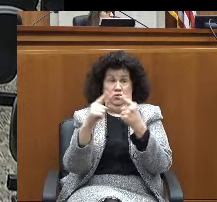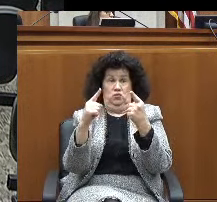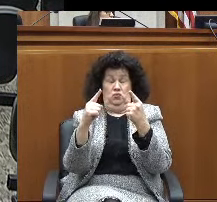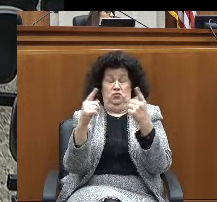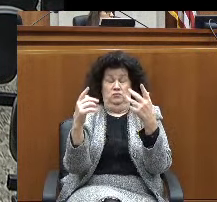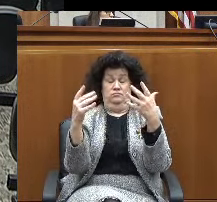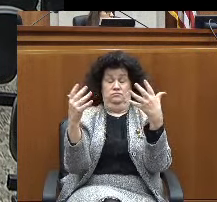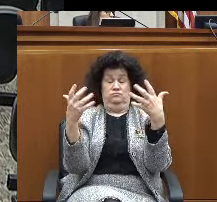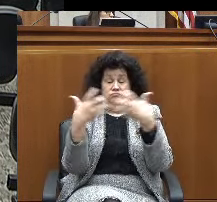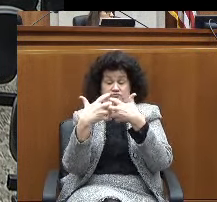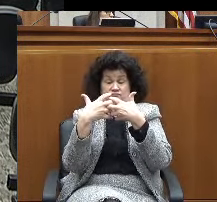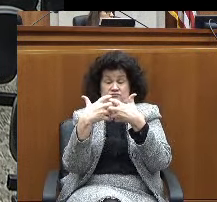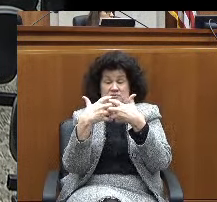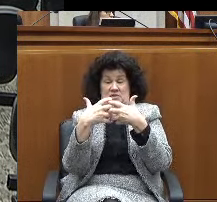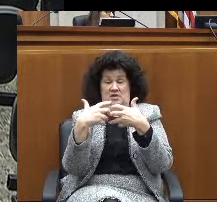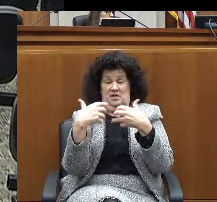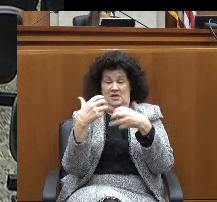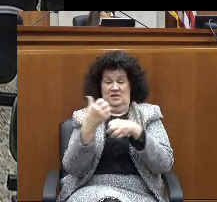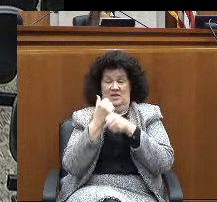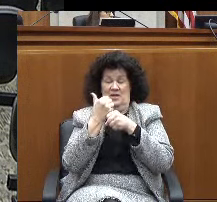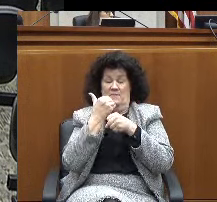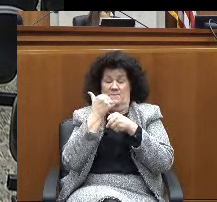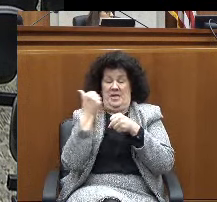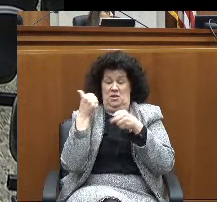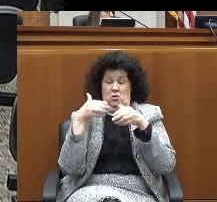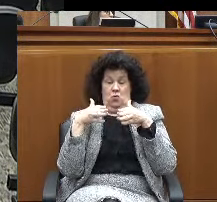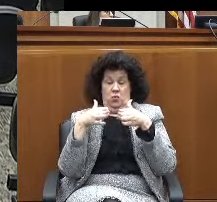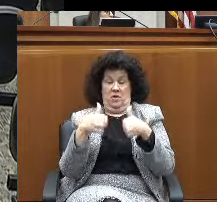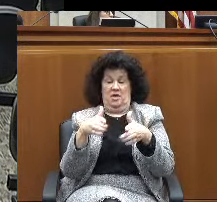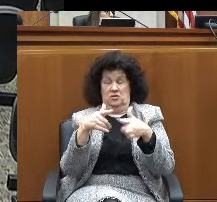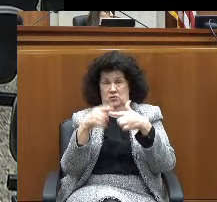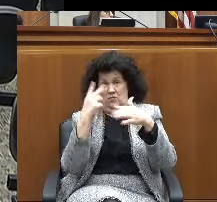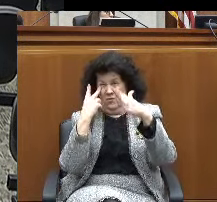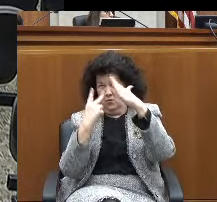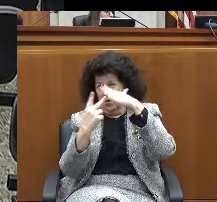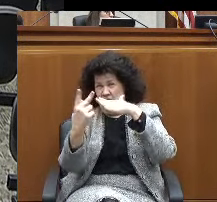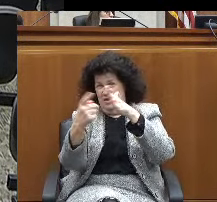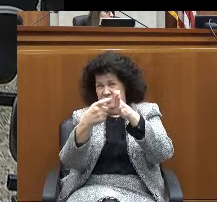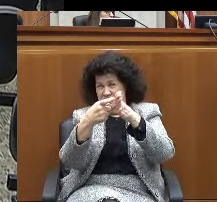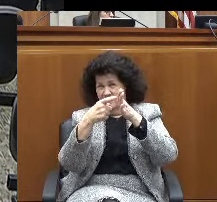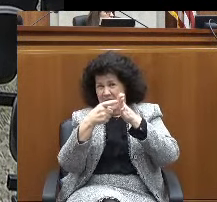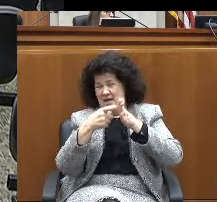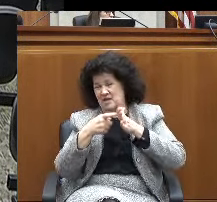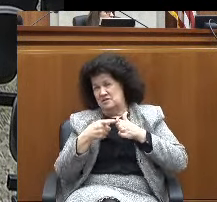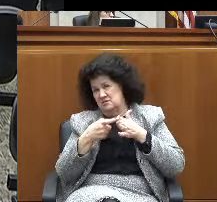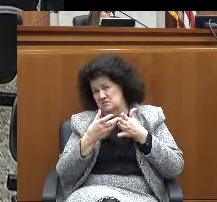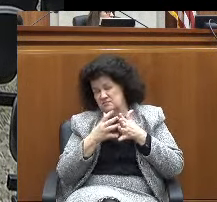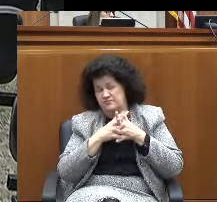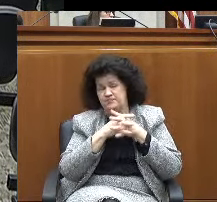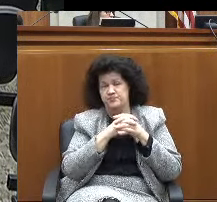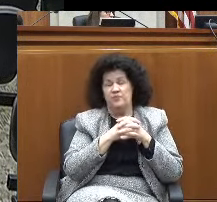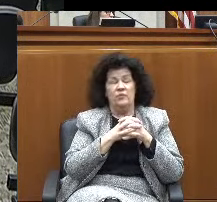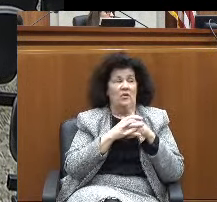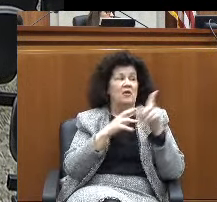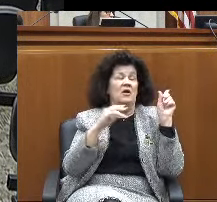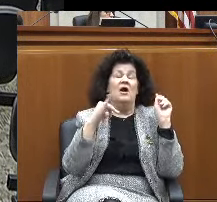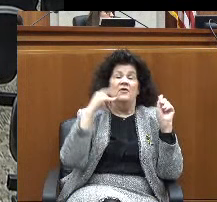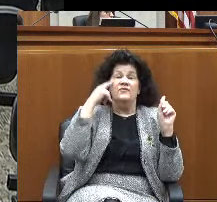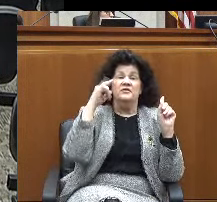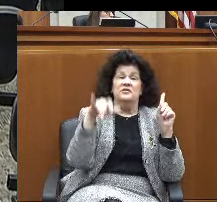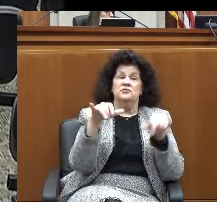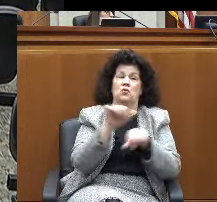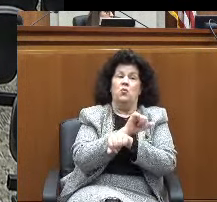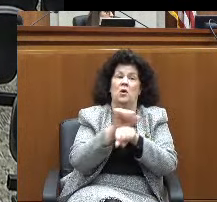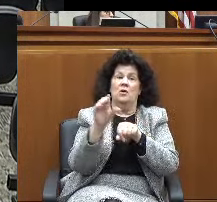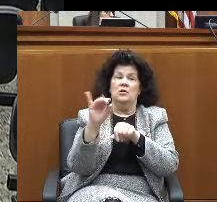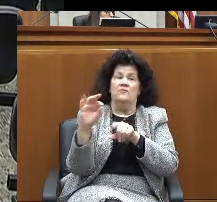to forecast the demand, and so that we've got appropriate incentives in place to meet that demand. So I think that is the work of